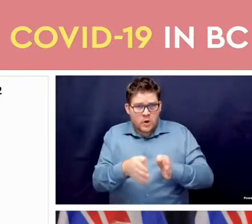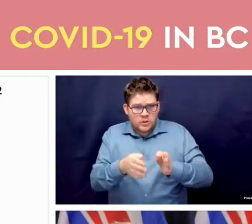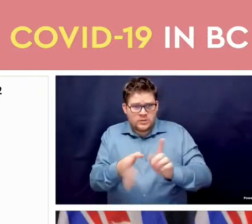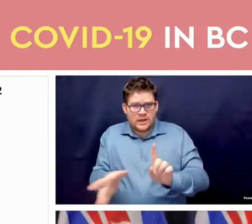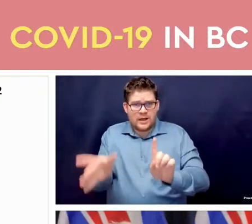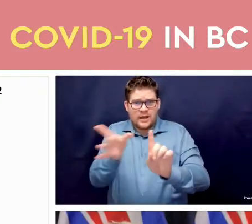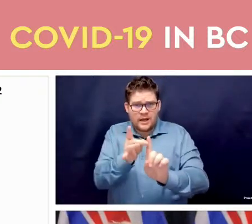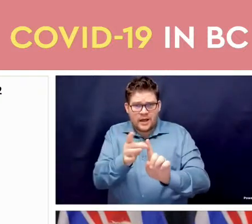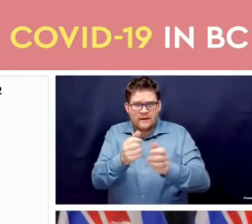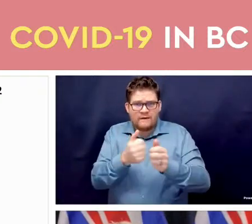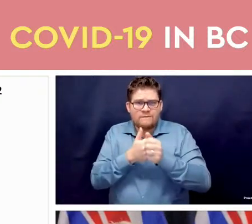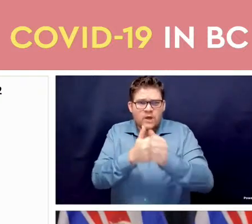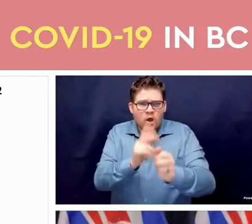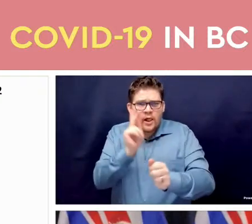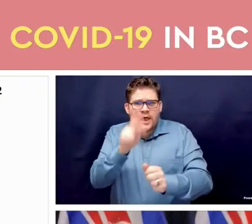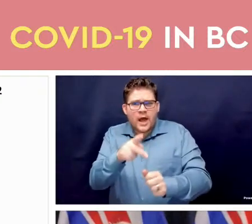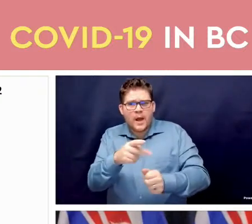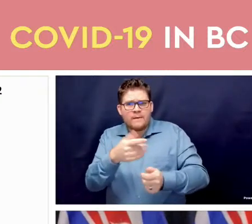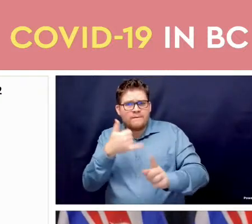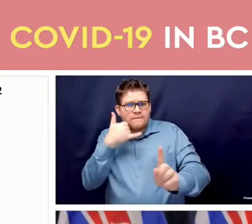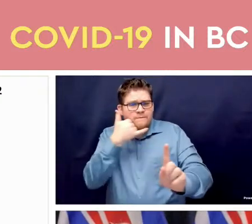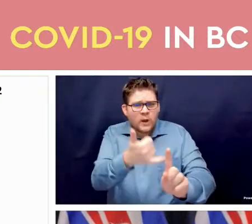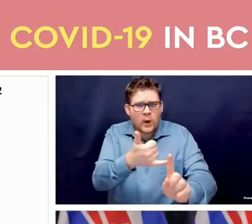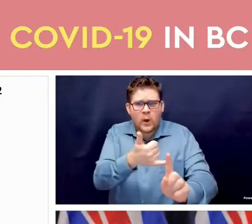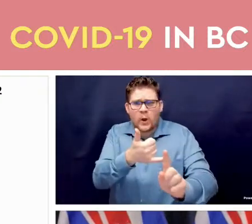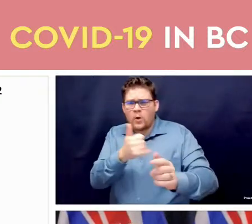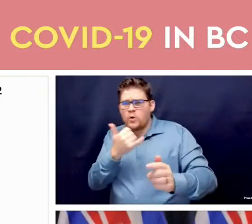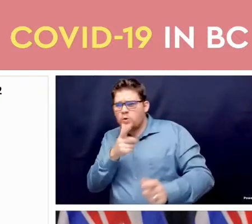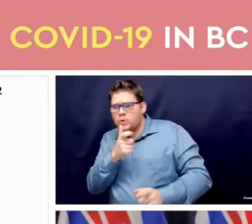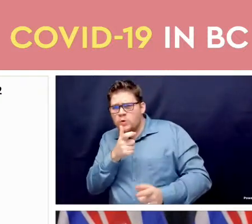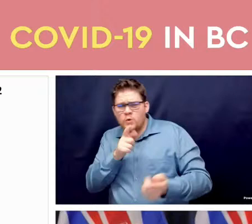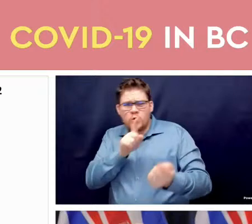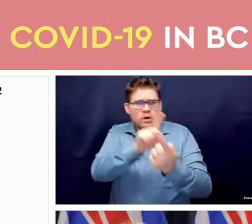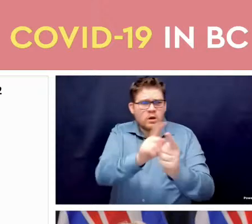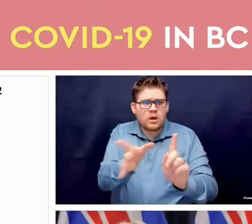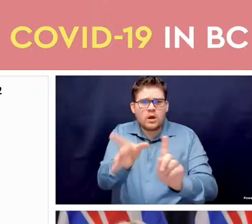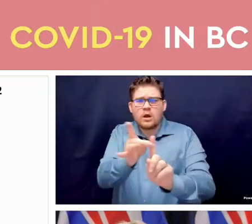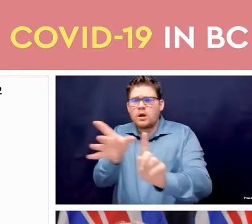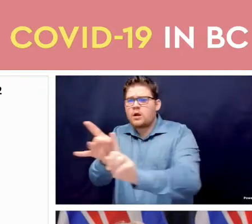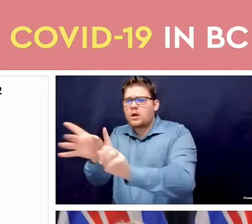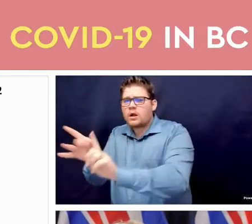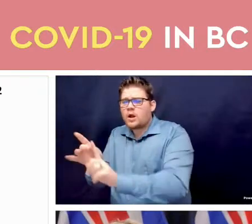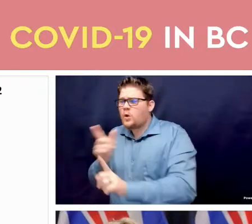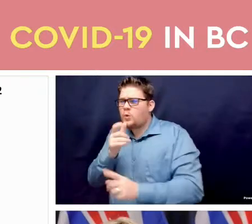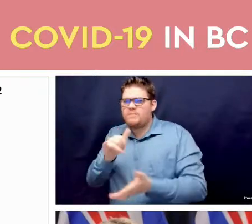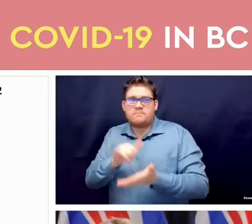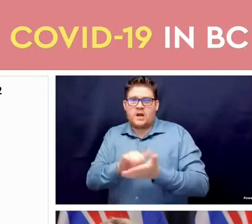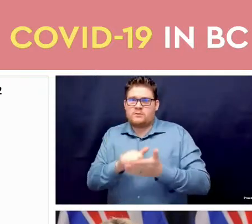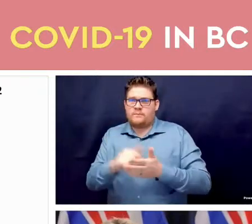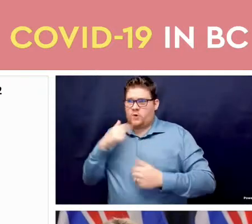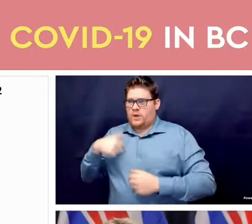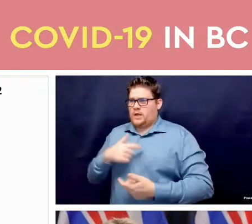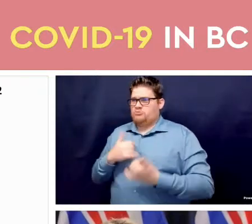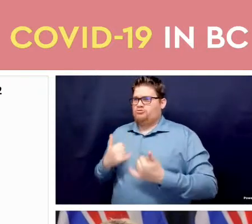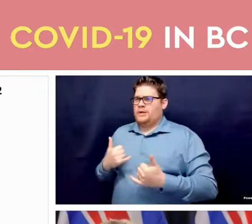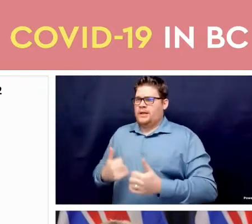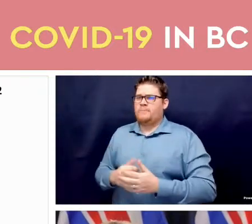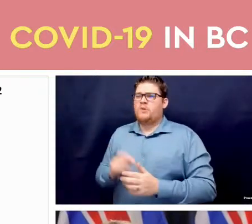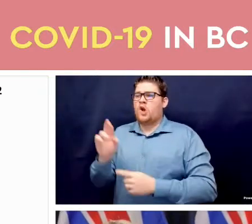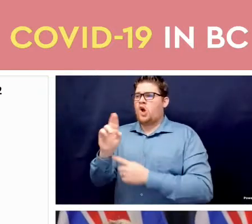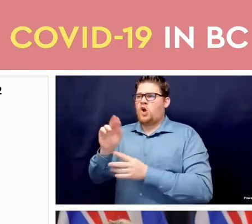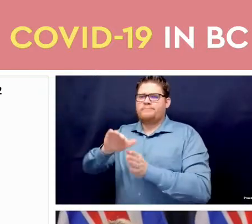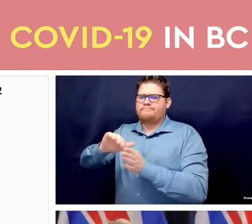of the shortened incubation period that we're seeing with this wave. So we also need to look at other sources to help